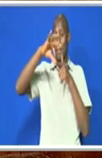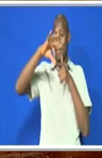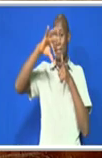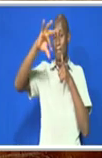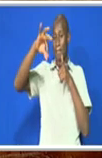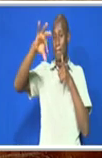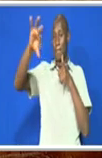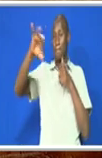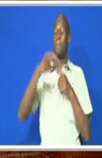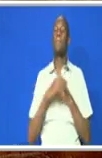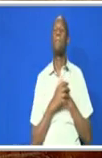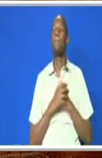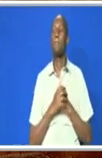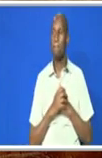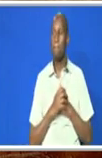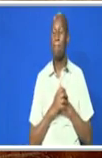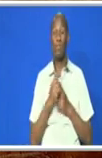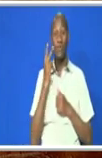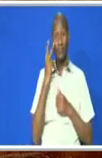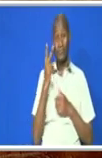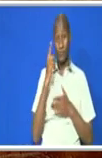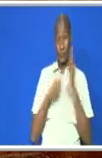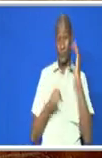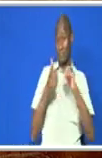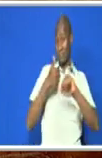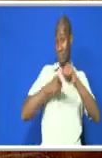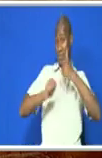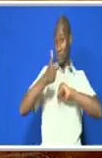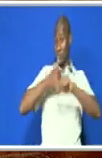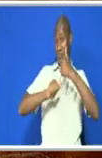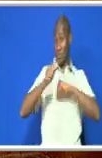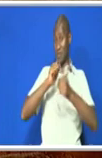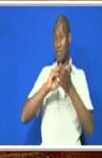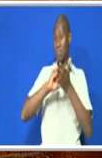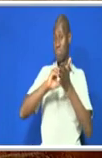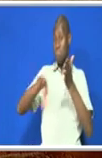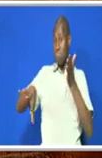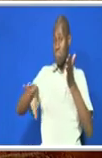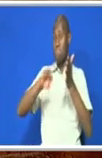See what I'm doing? I'm removing.